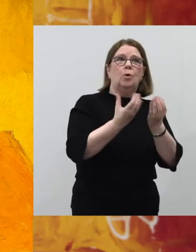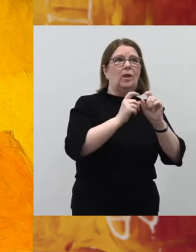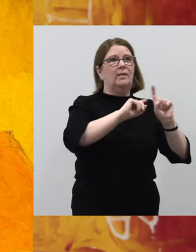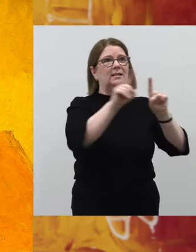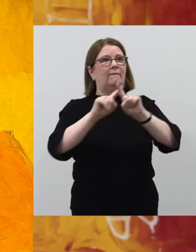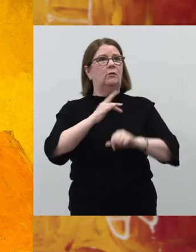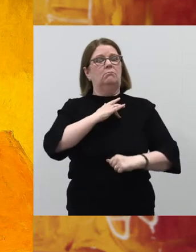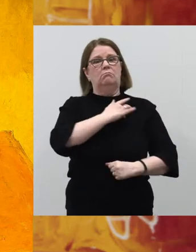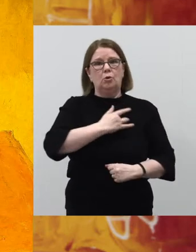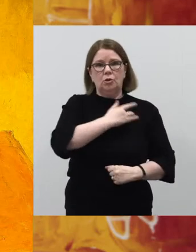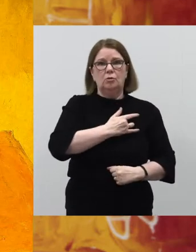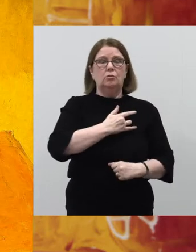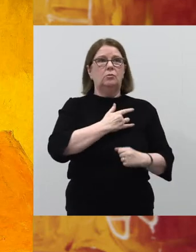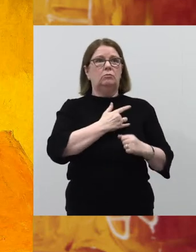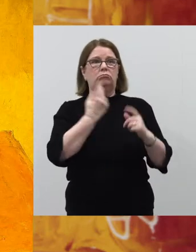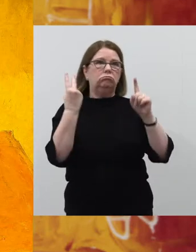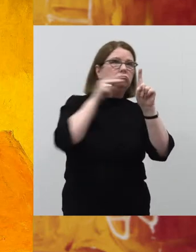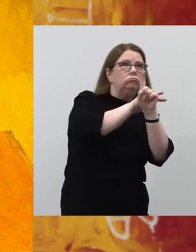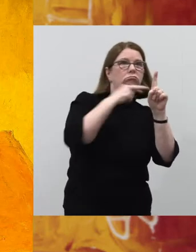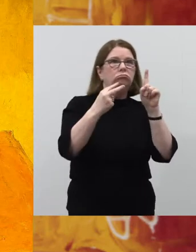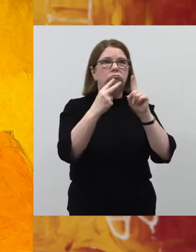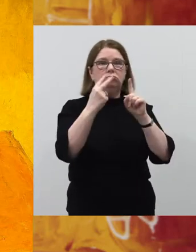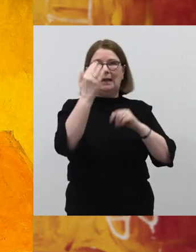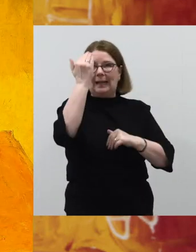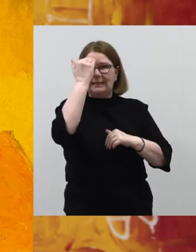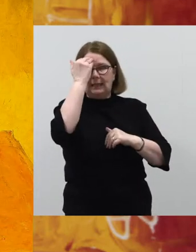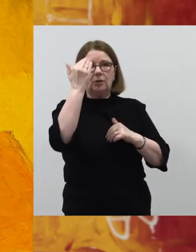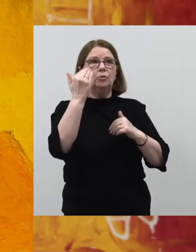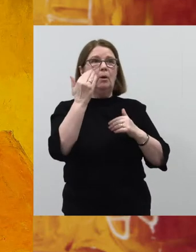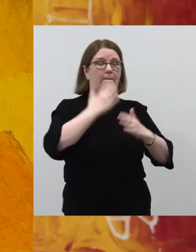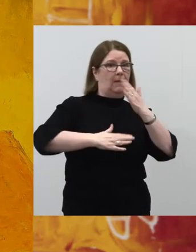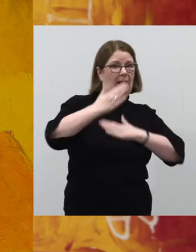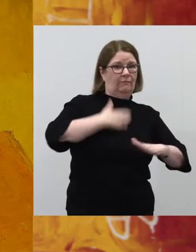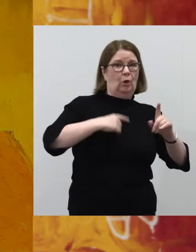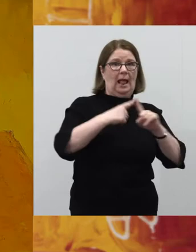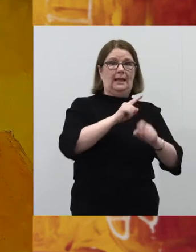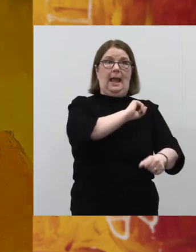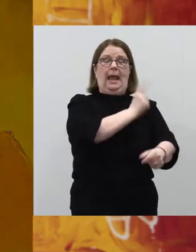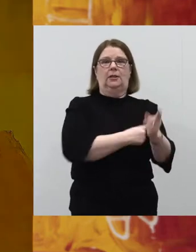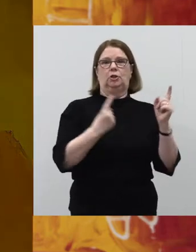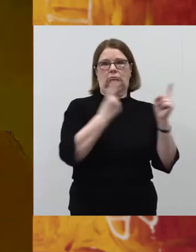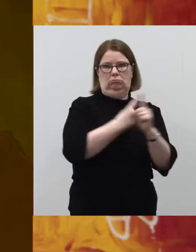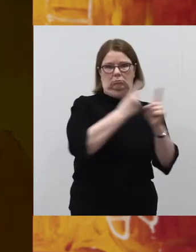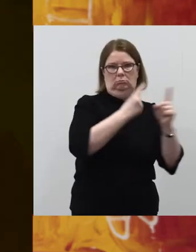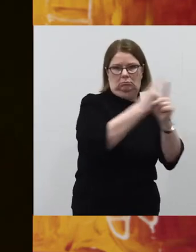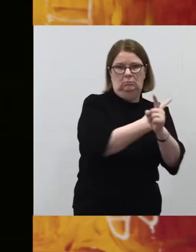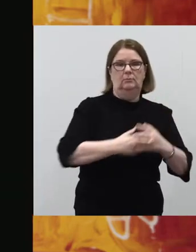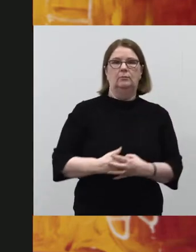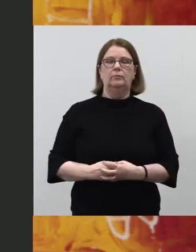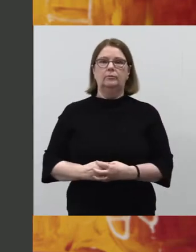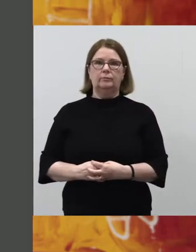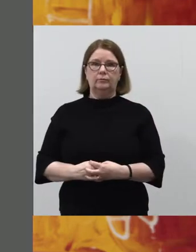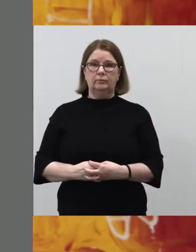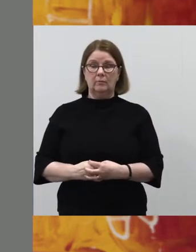arts in a world that is increasingly stressful. The World Health Organization has reported that anxiety